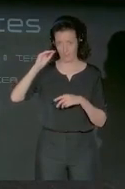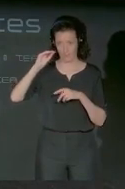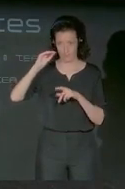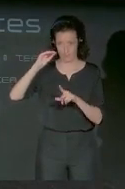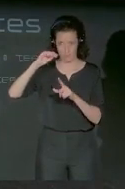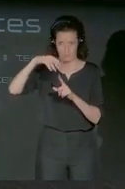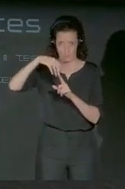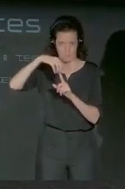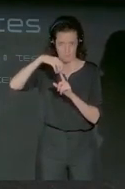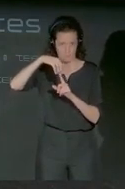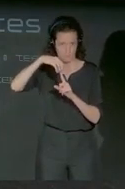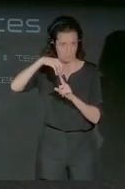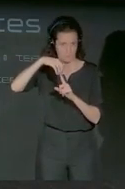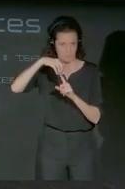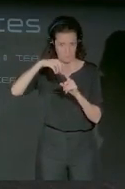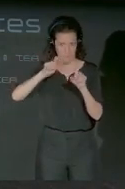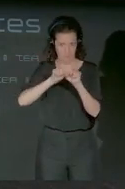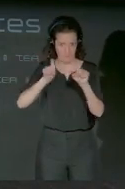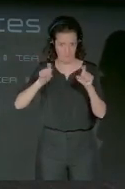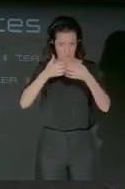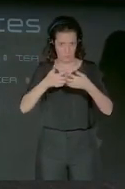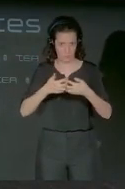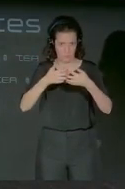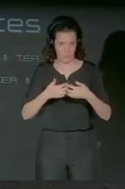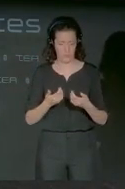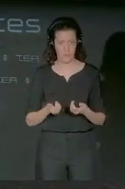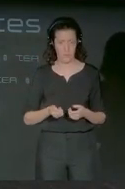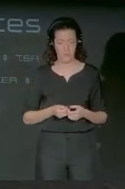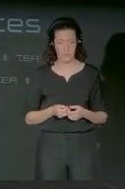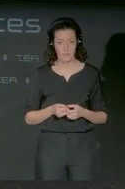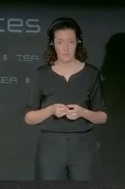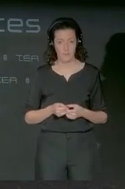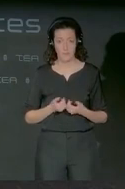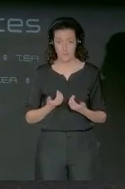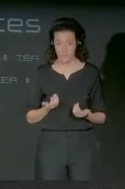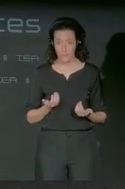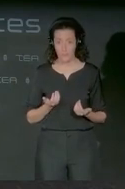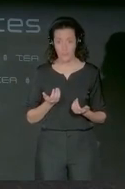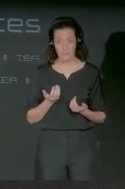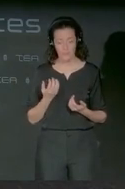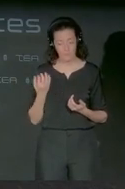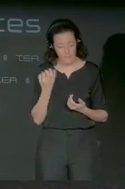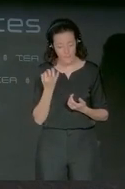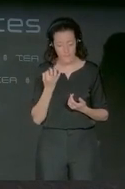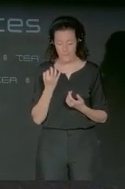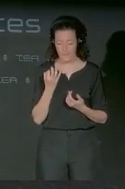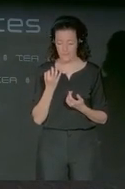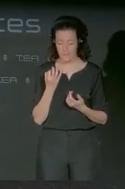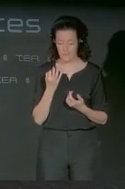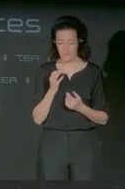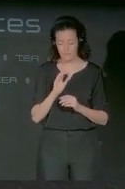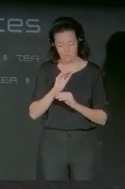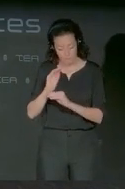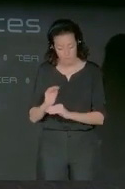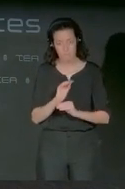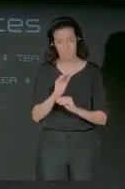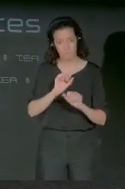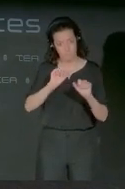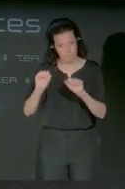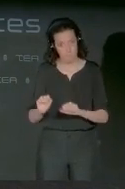mechanisms to stimulate innovation and IP creation and ensure that the value of IP in the games is